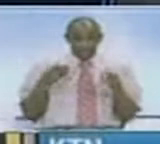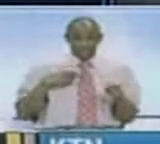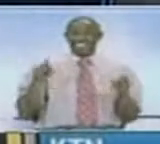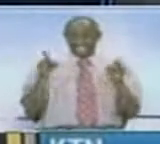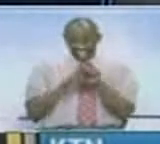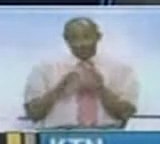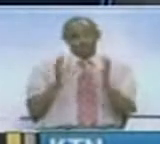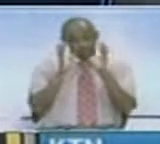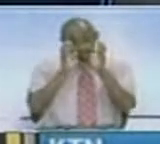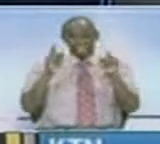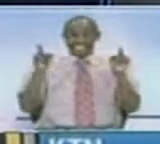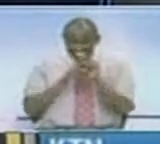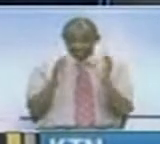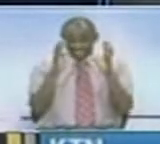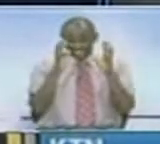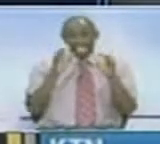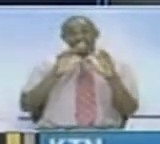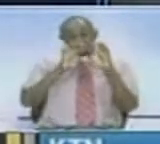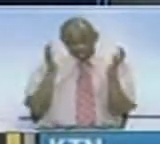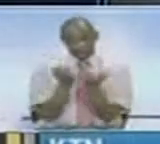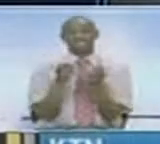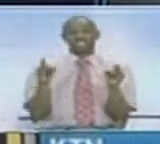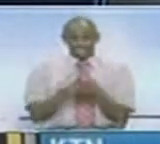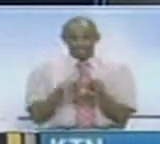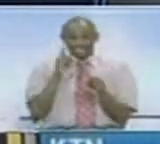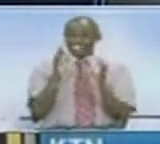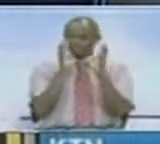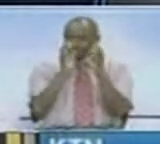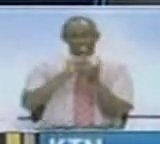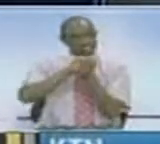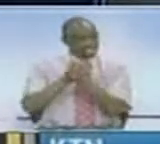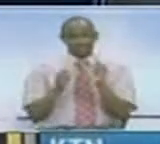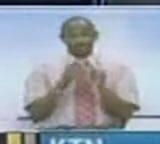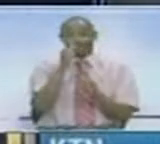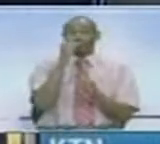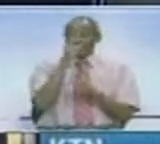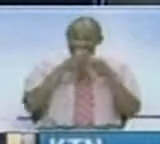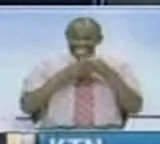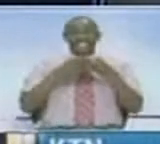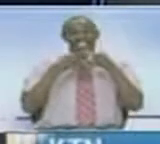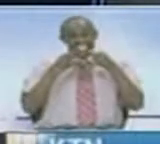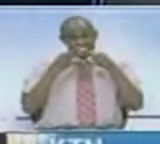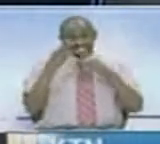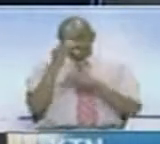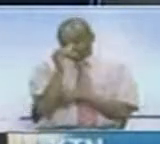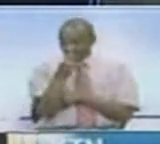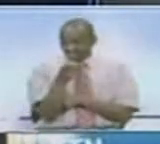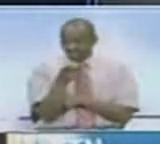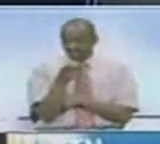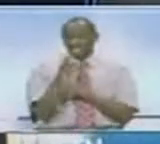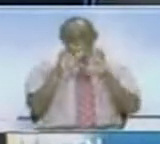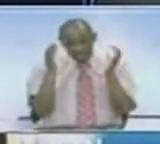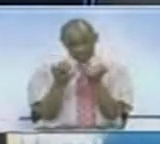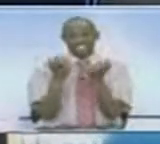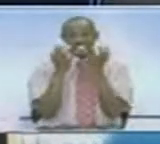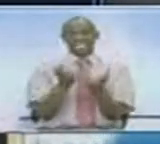shape as 1930. This ball has not changed. It is the same round shape and